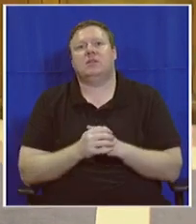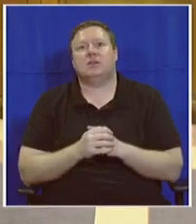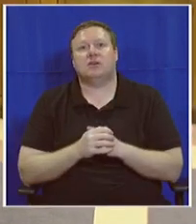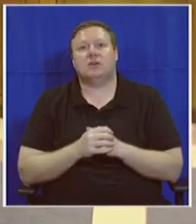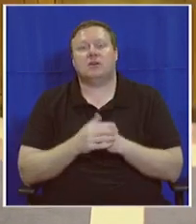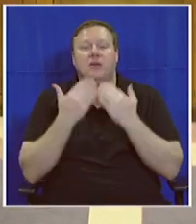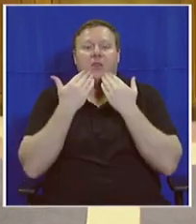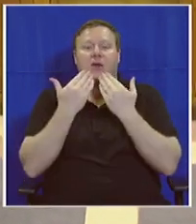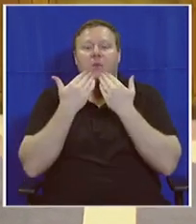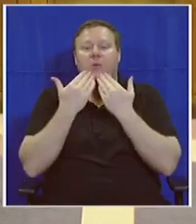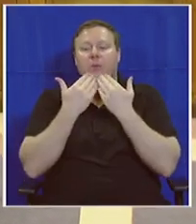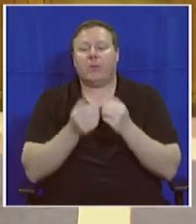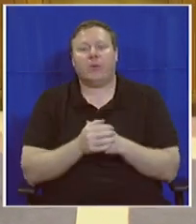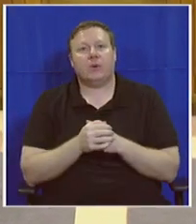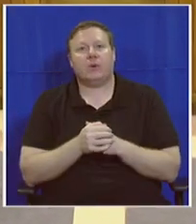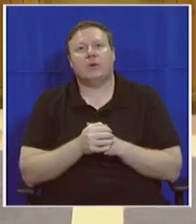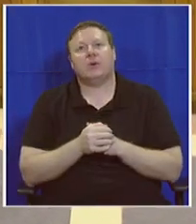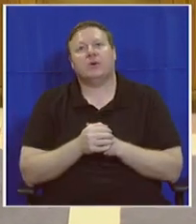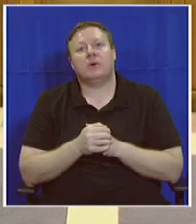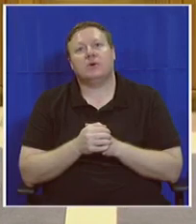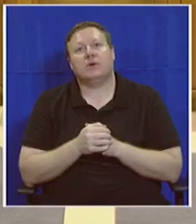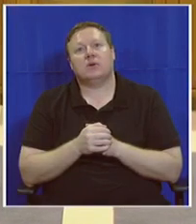Siyabonga mhlonishwa Thembekwayo.